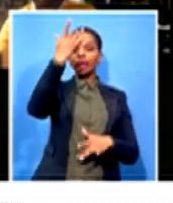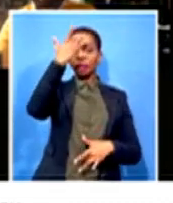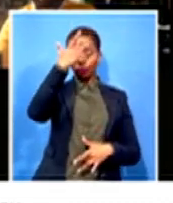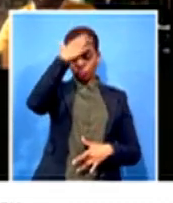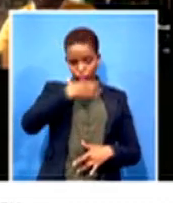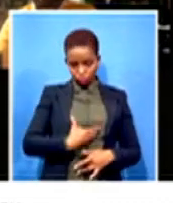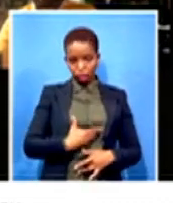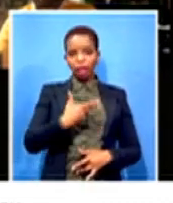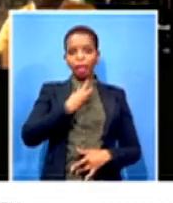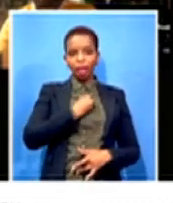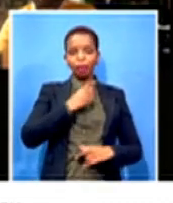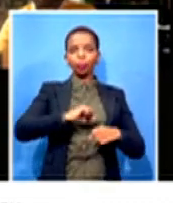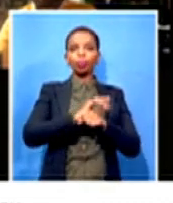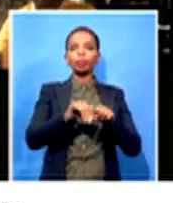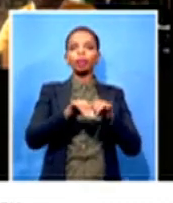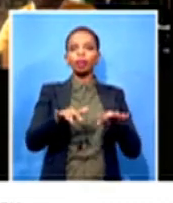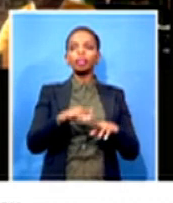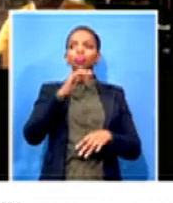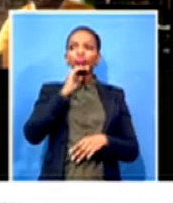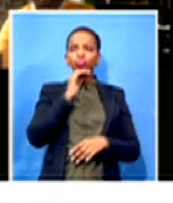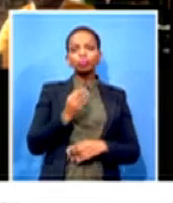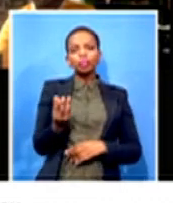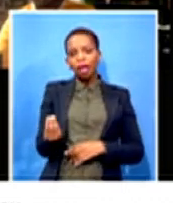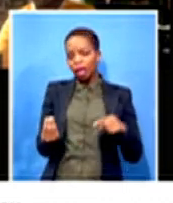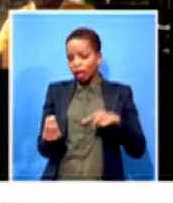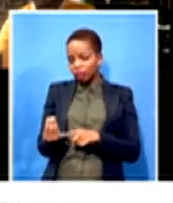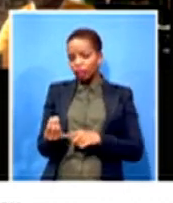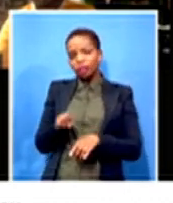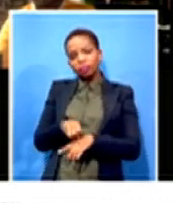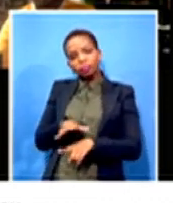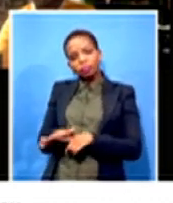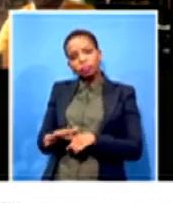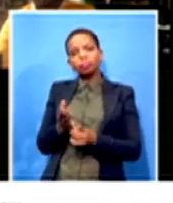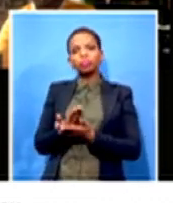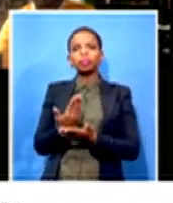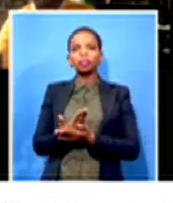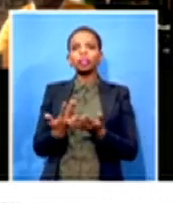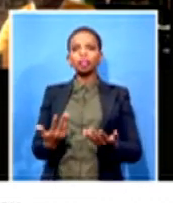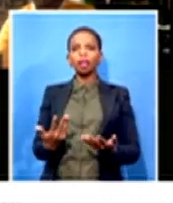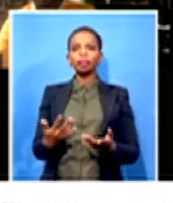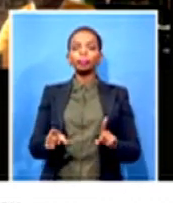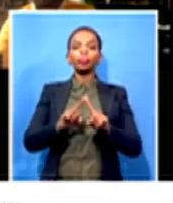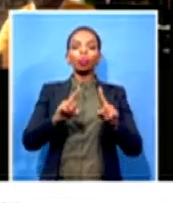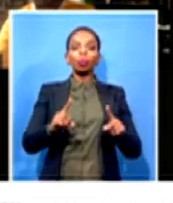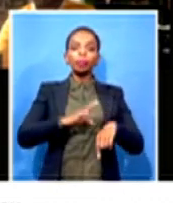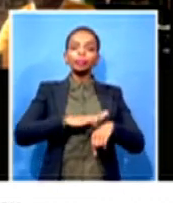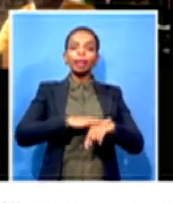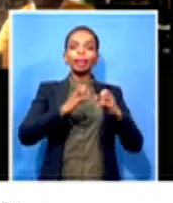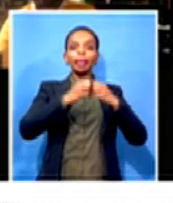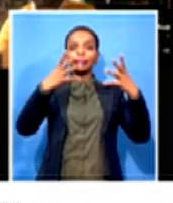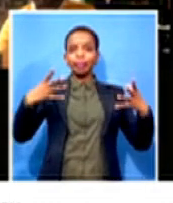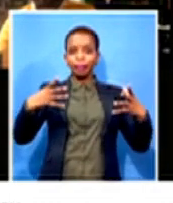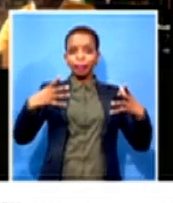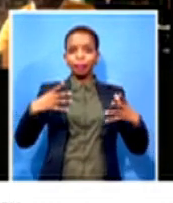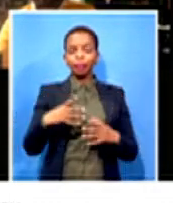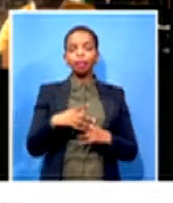that adults in one family most of the time would not infect children in the same household. So of course